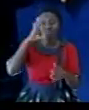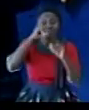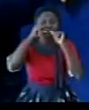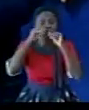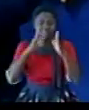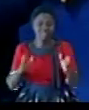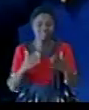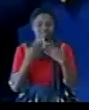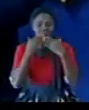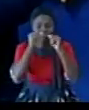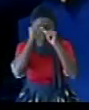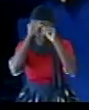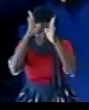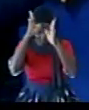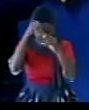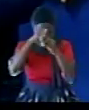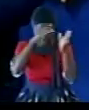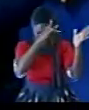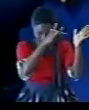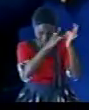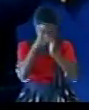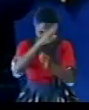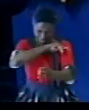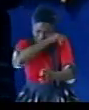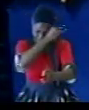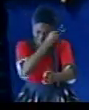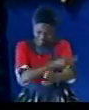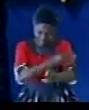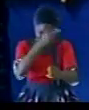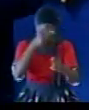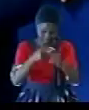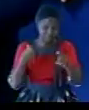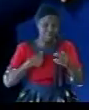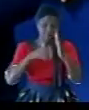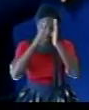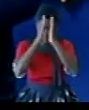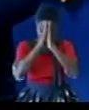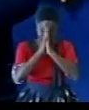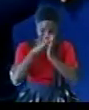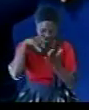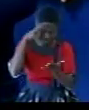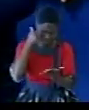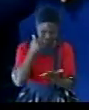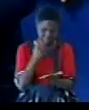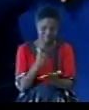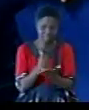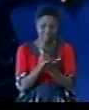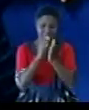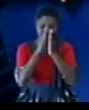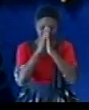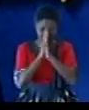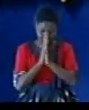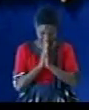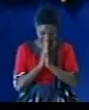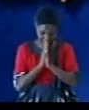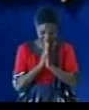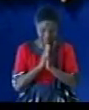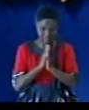In Jesus' mighty name, we pray.